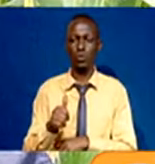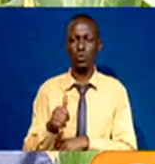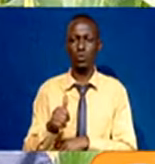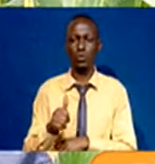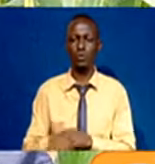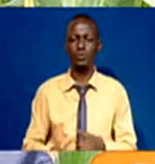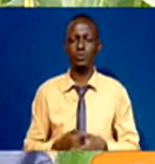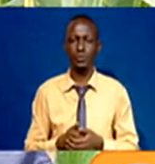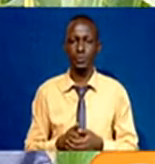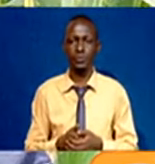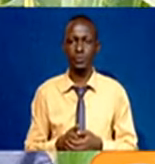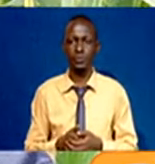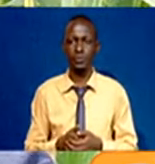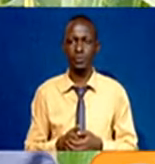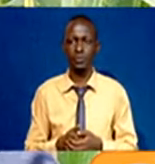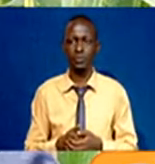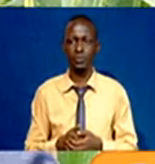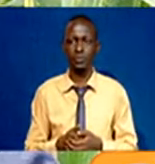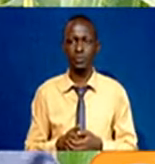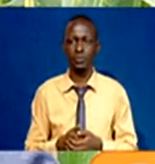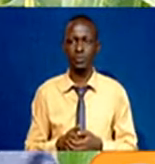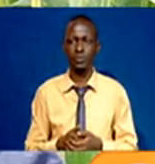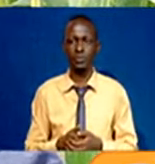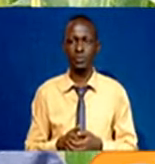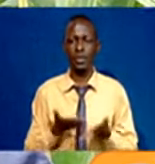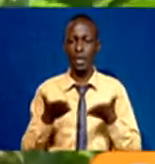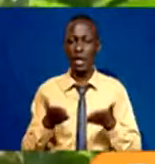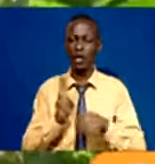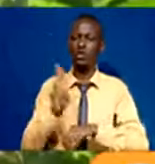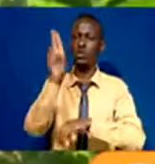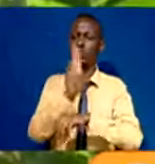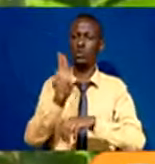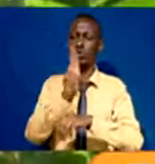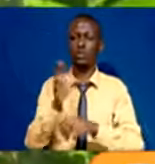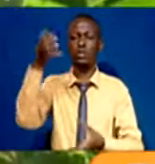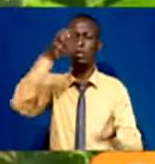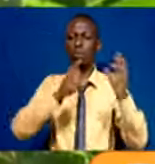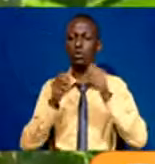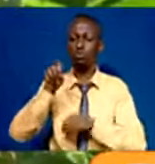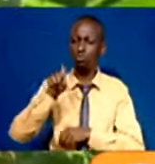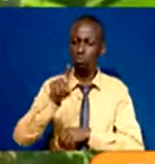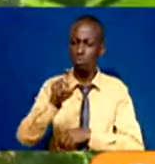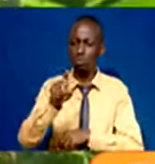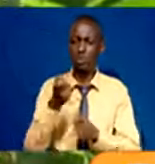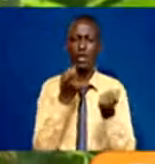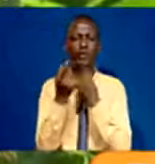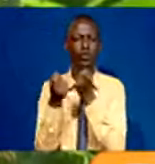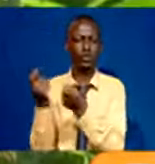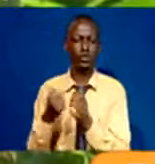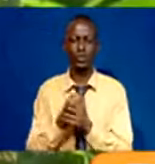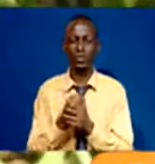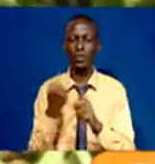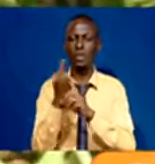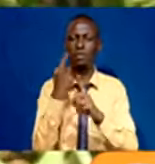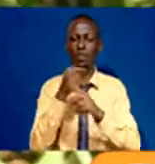So the pesticide use has really dropped down. Cultural practices like crop rotation and